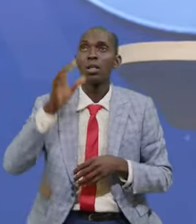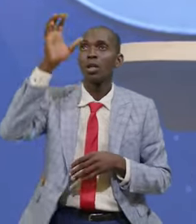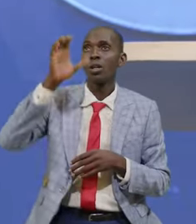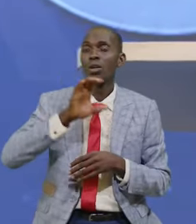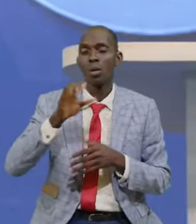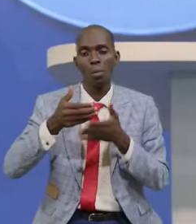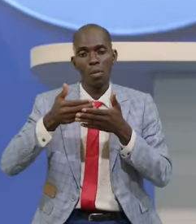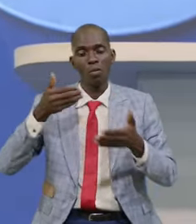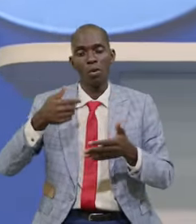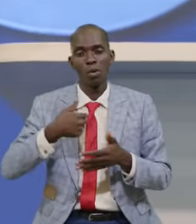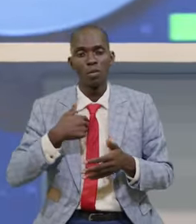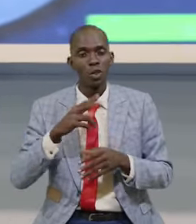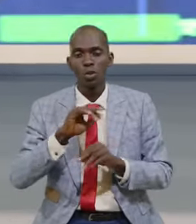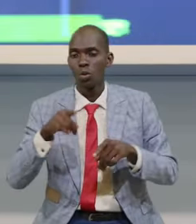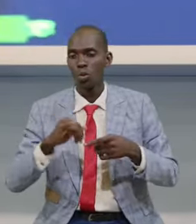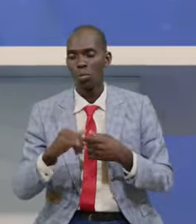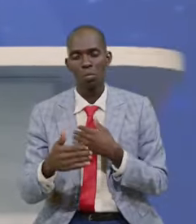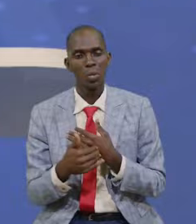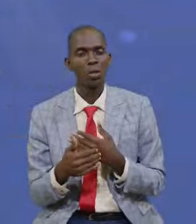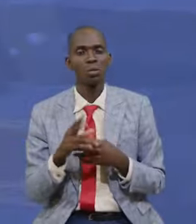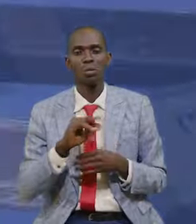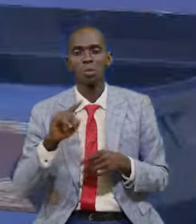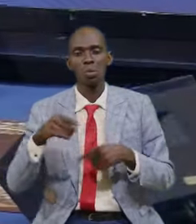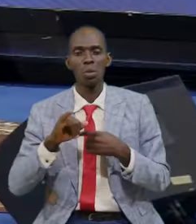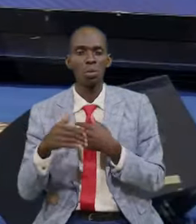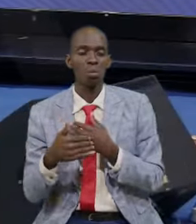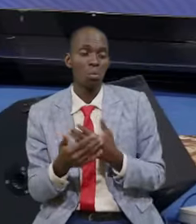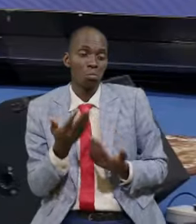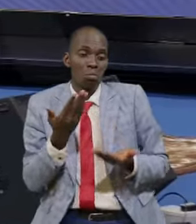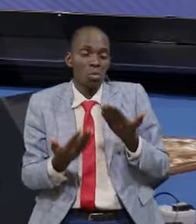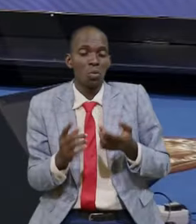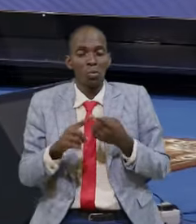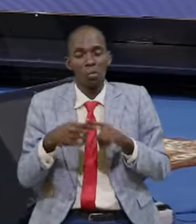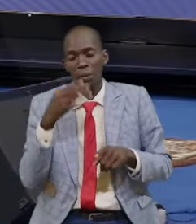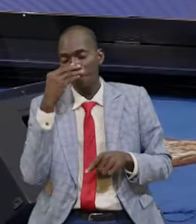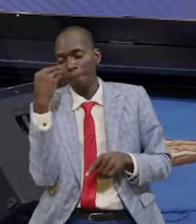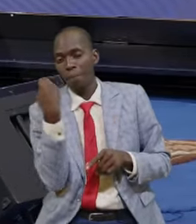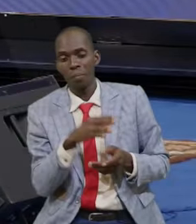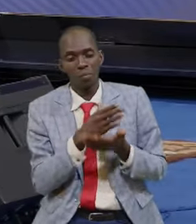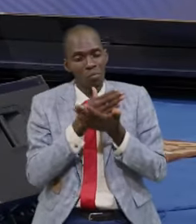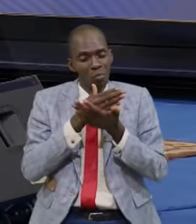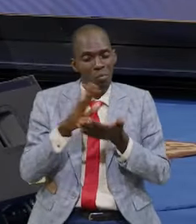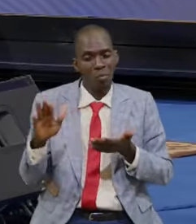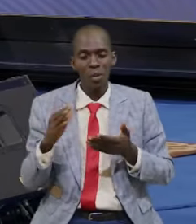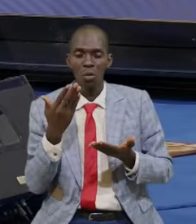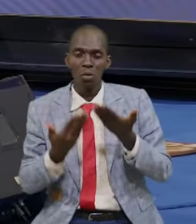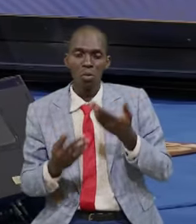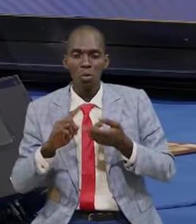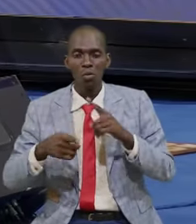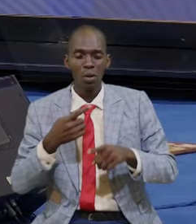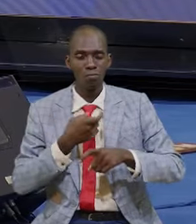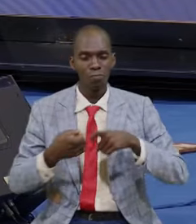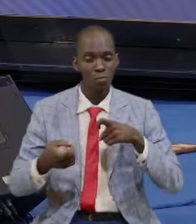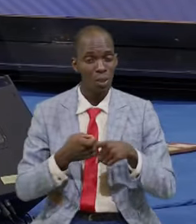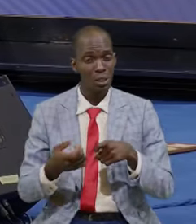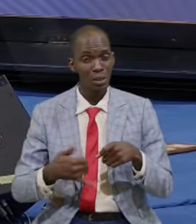No turning back, no turning back. Do friends forsake and do friends persecute. All the same,